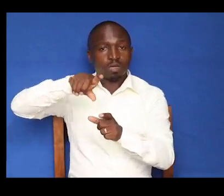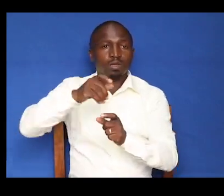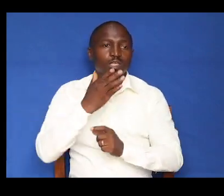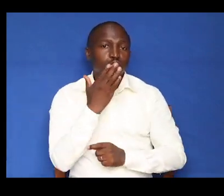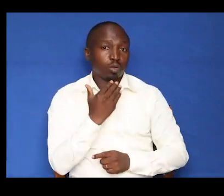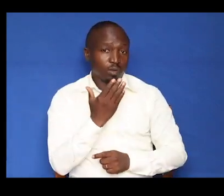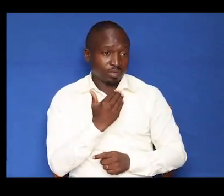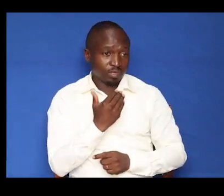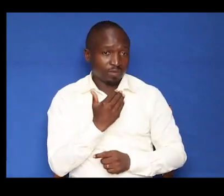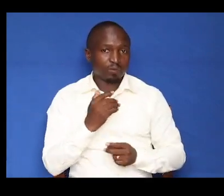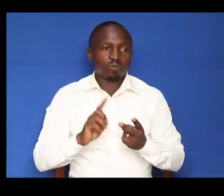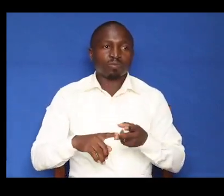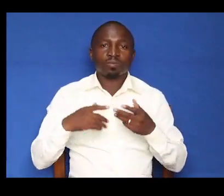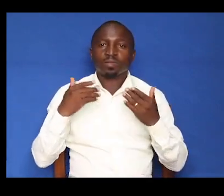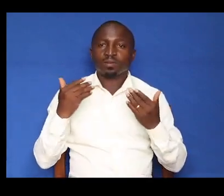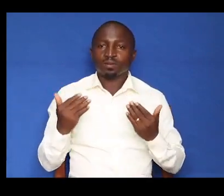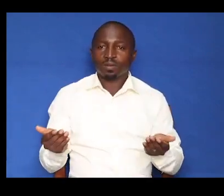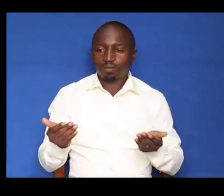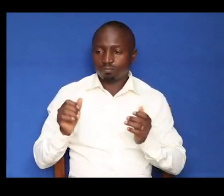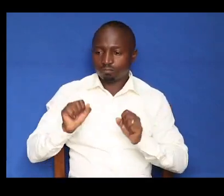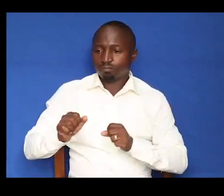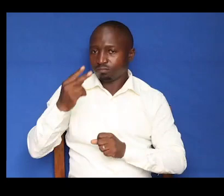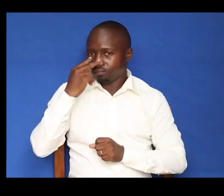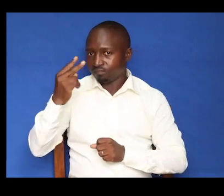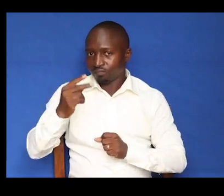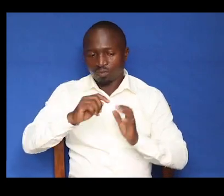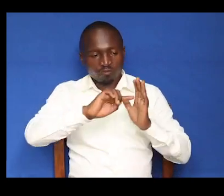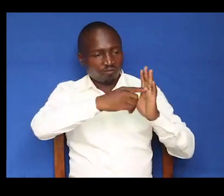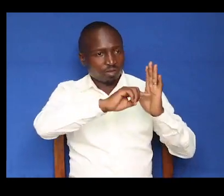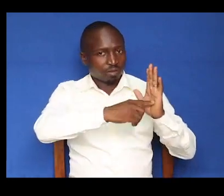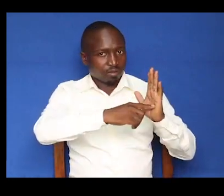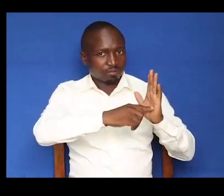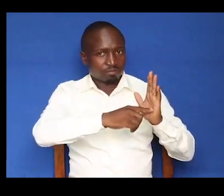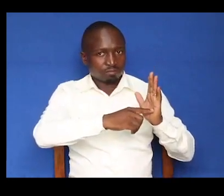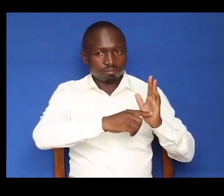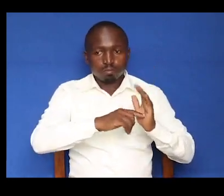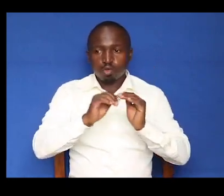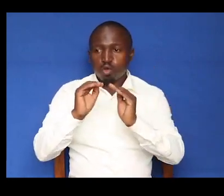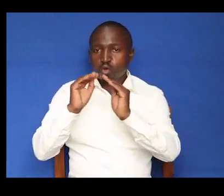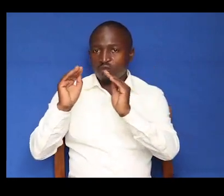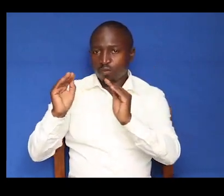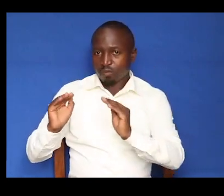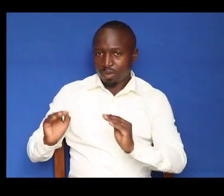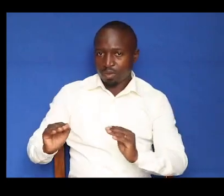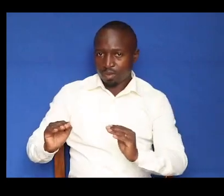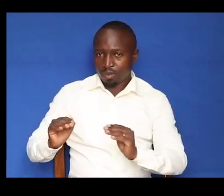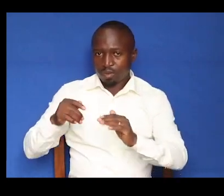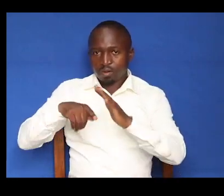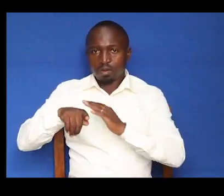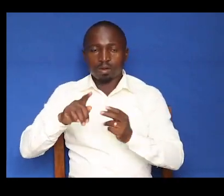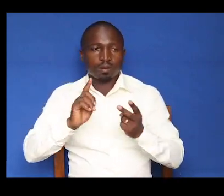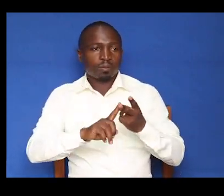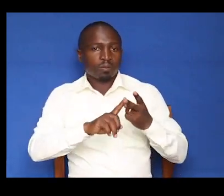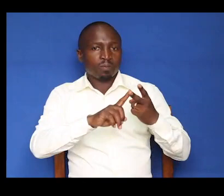salinity. Now, we are to look at the factor of organisms. In the ocean,